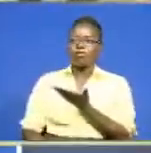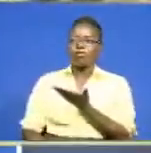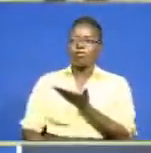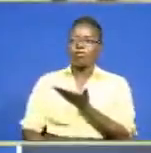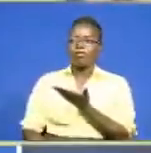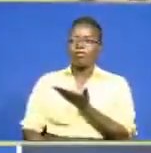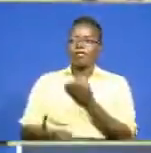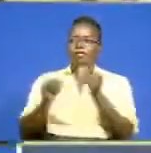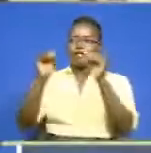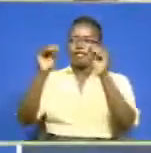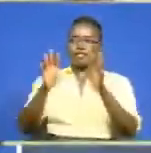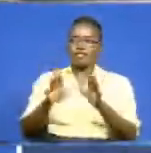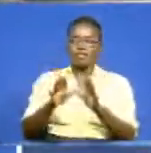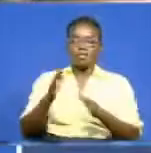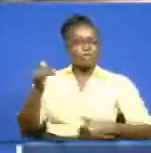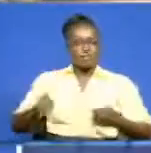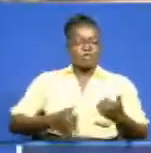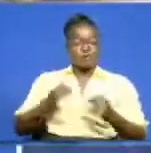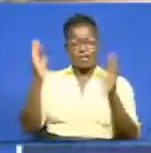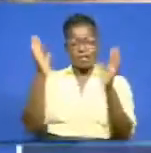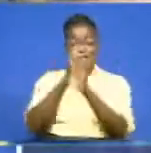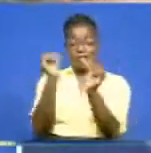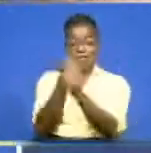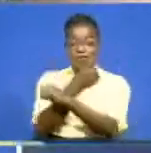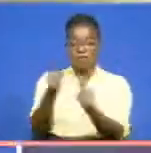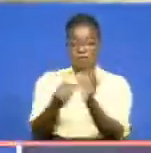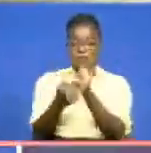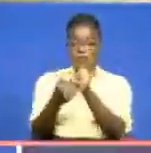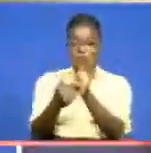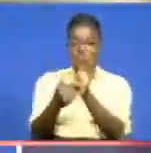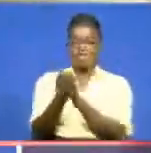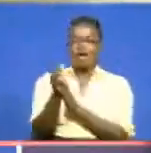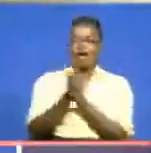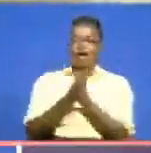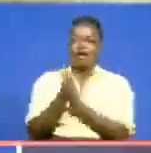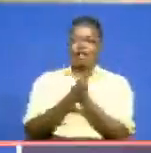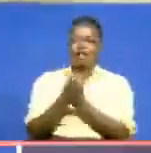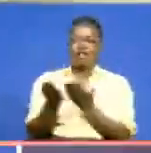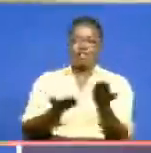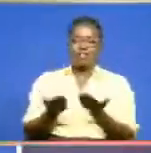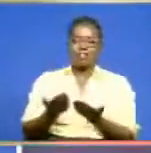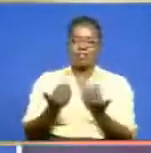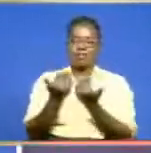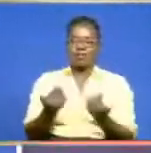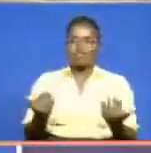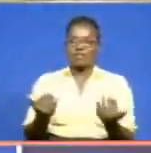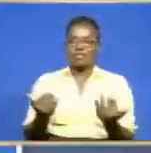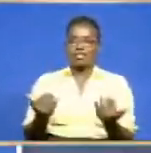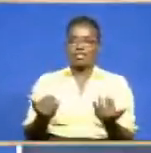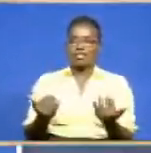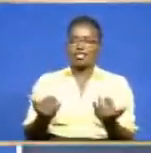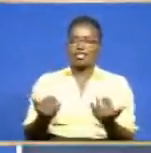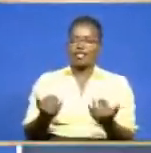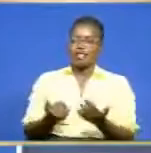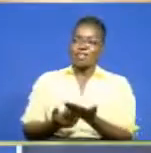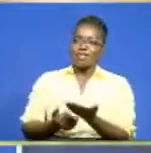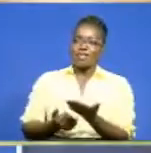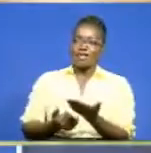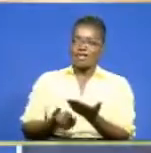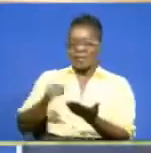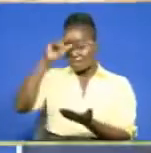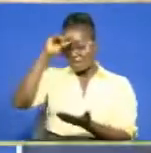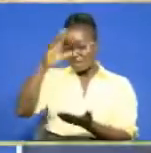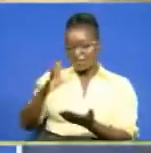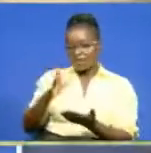The teachers could not hide their joy as they showcased their passion to serve children. Speaking during the event, the governor said he